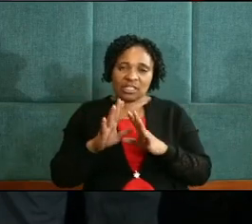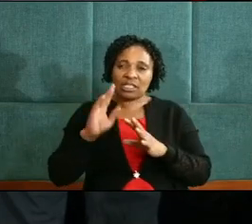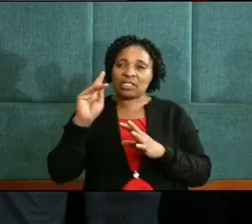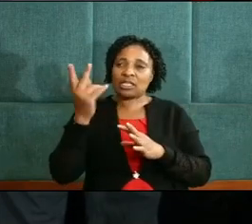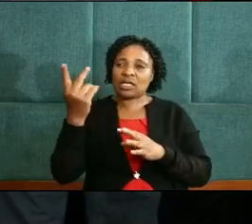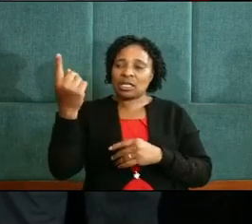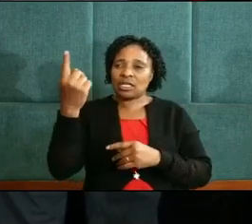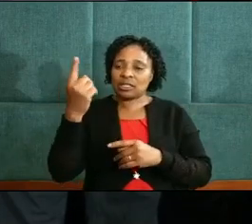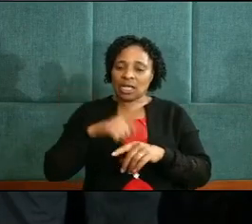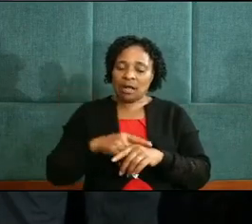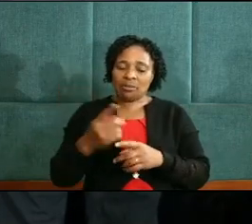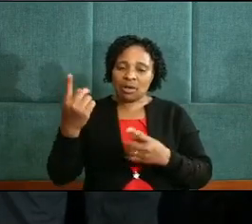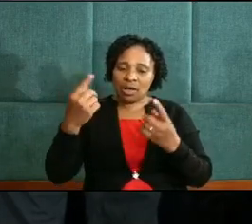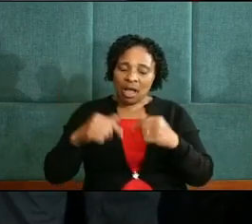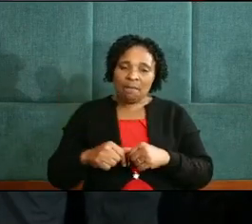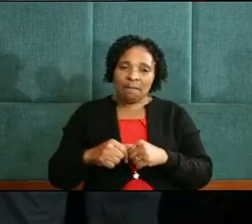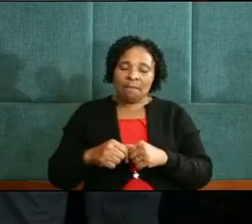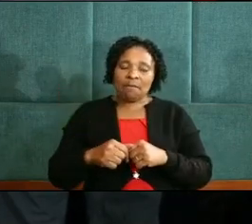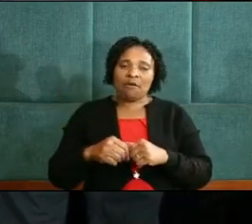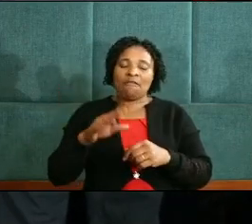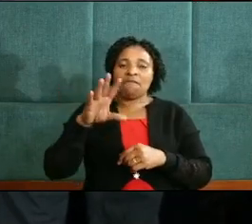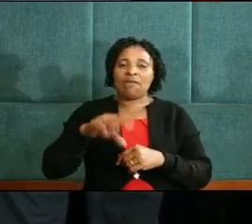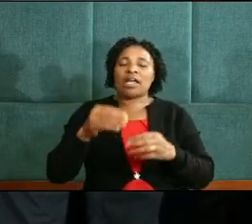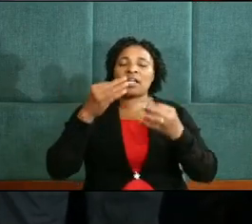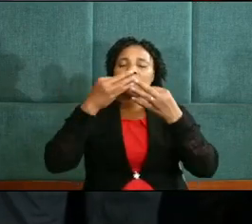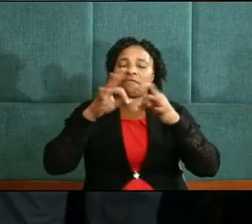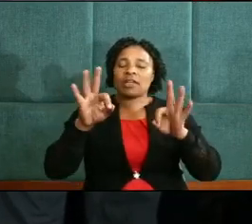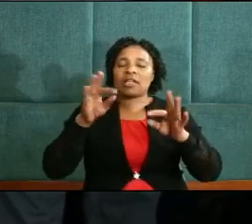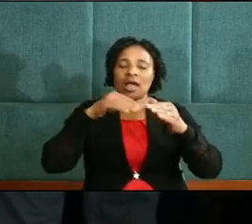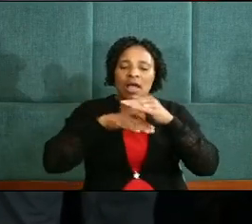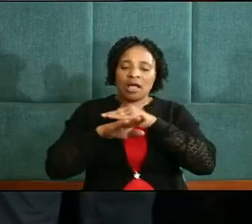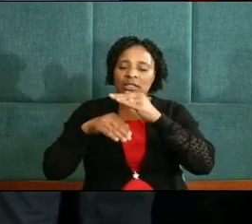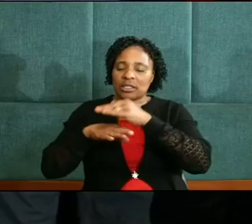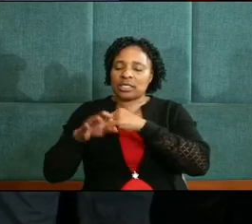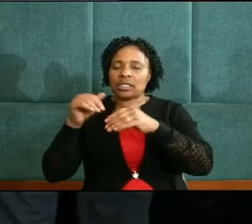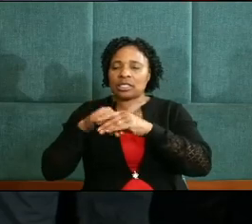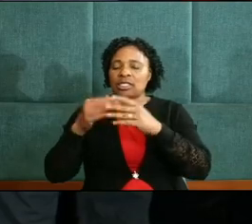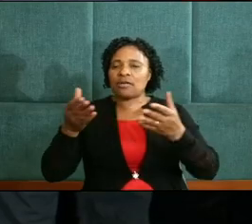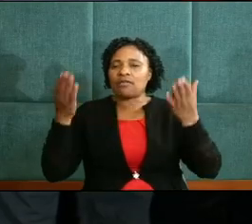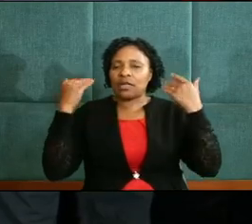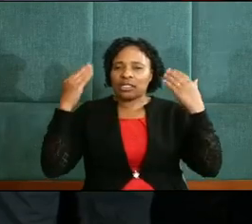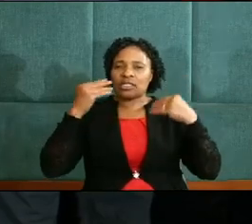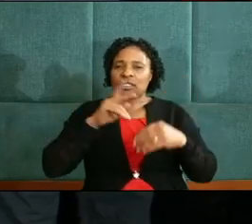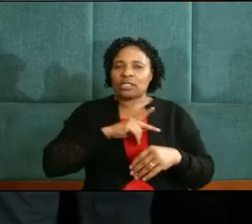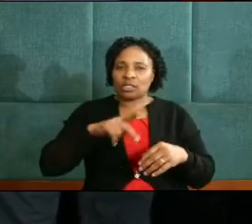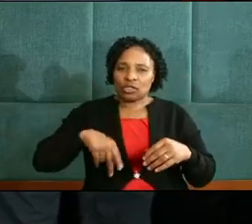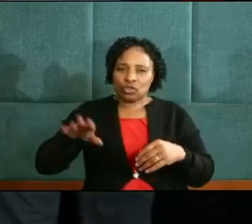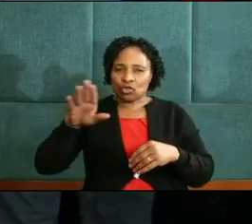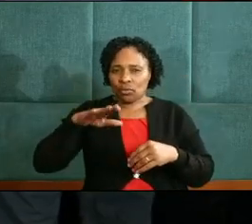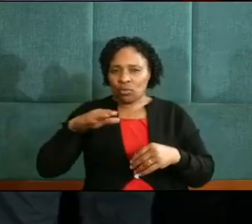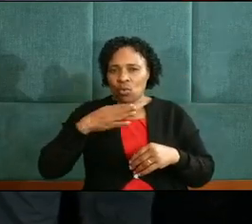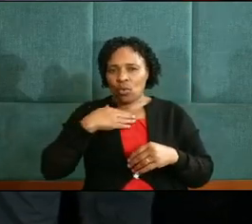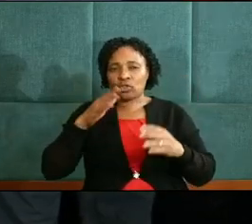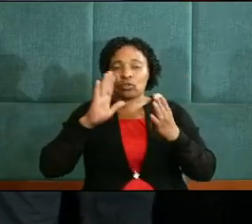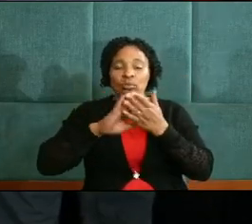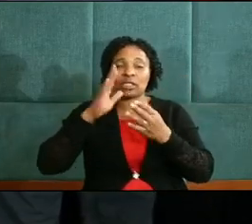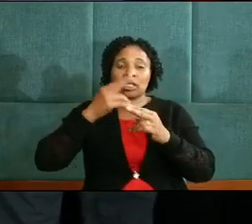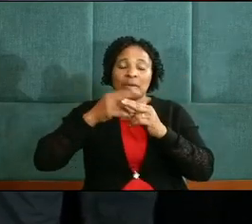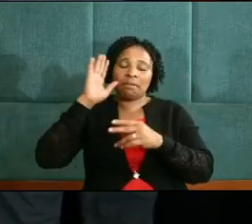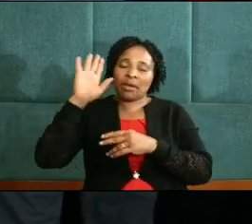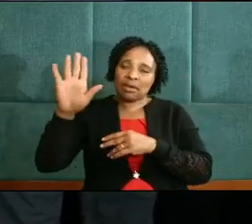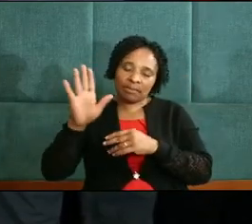second time, may they find free access into the eternal kingdom. We want to praise your